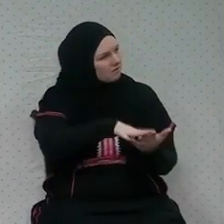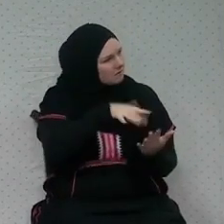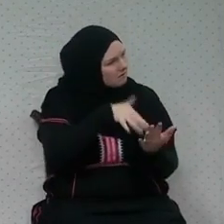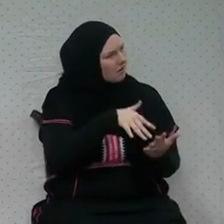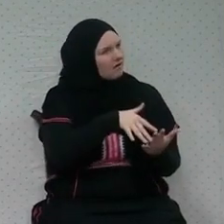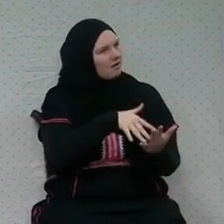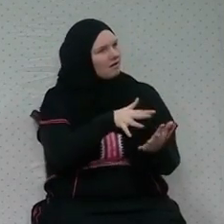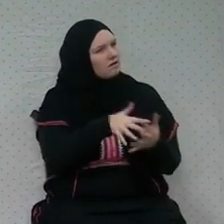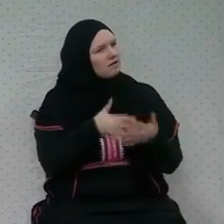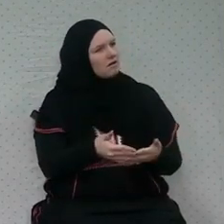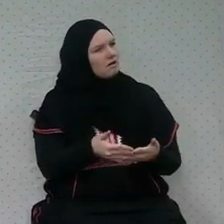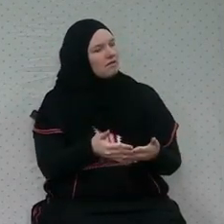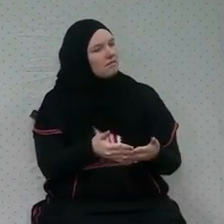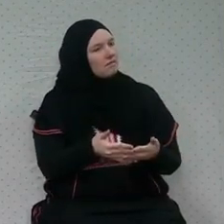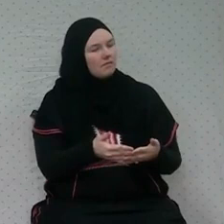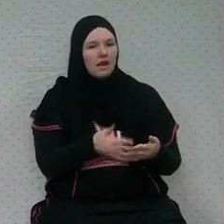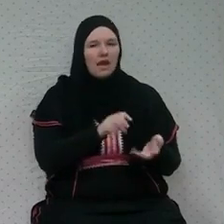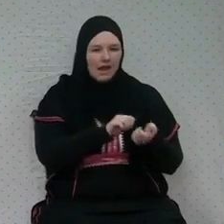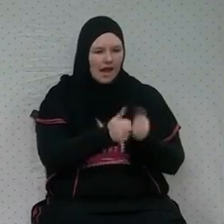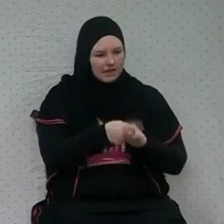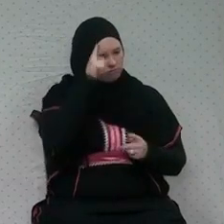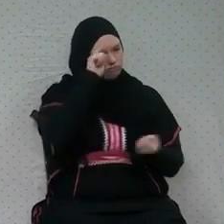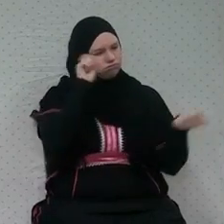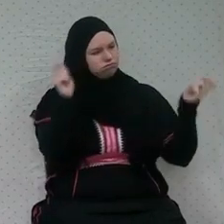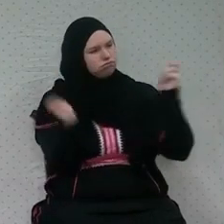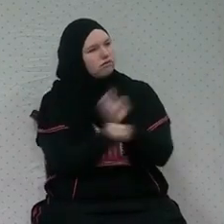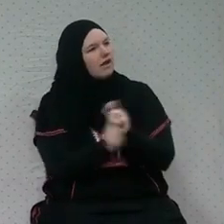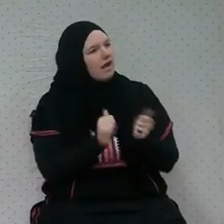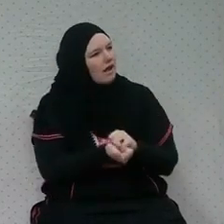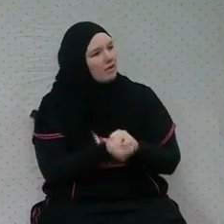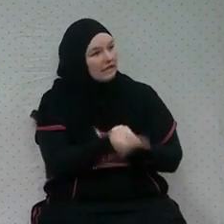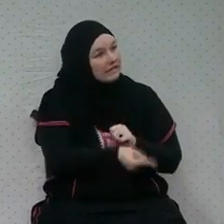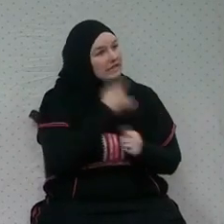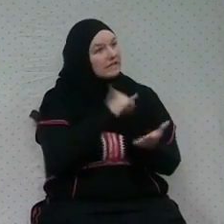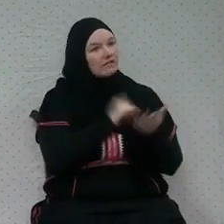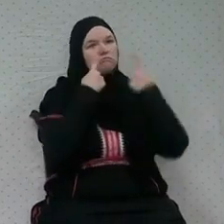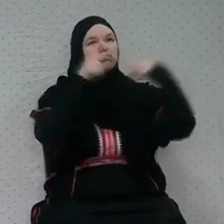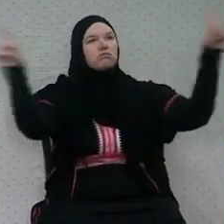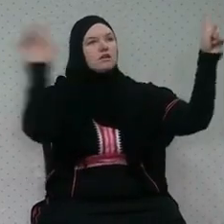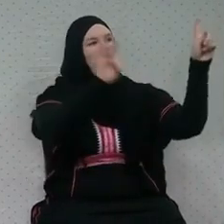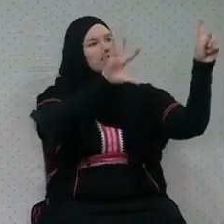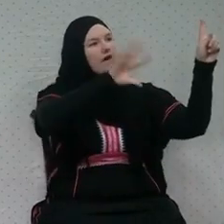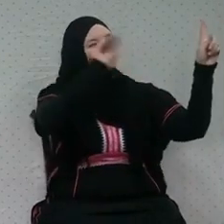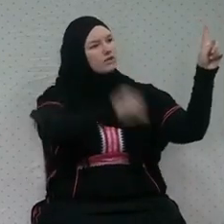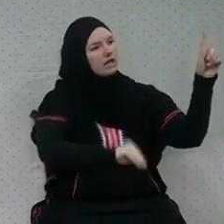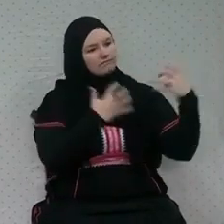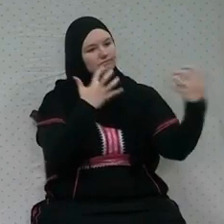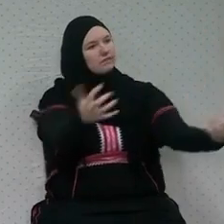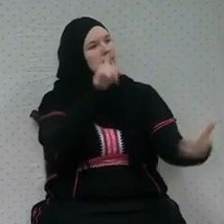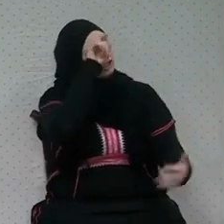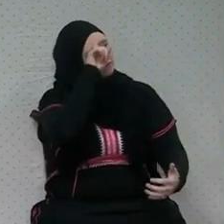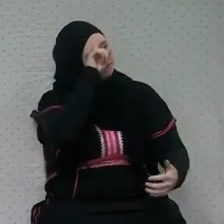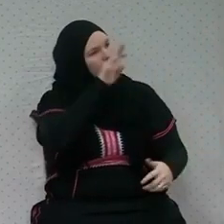start accepting the unacceptable and turn it into a way of life instead of accepting